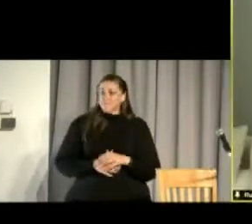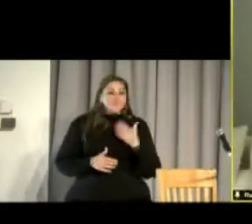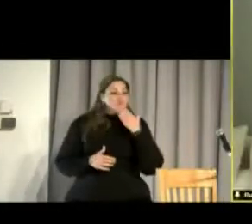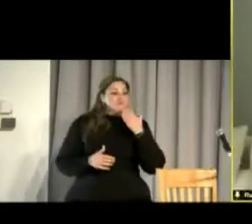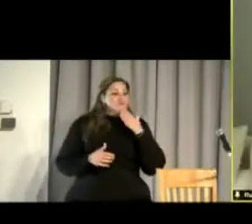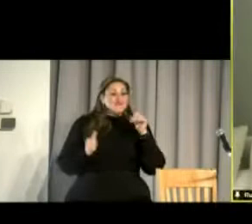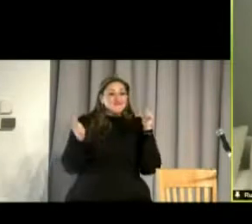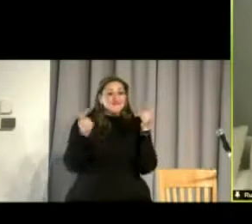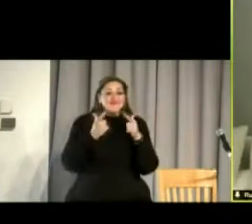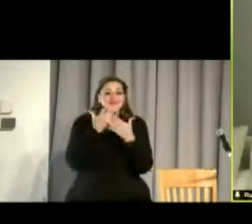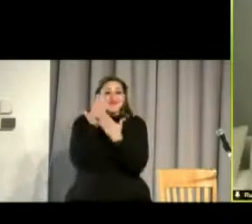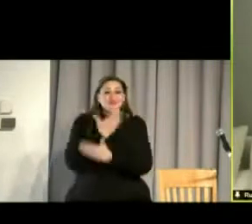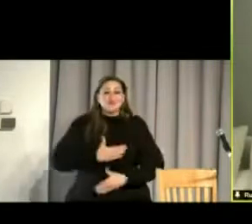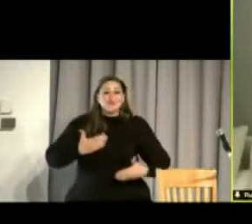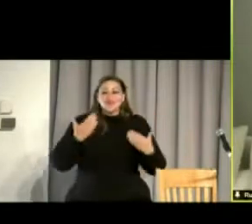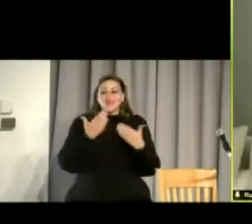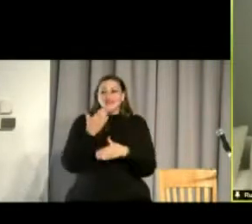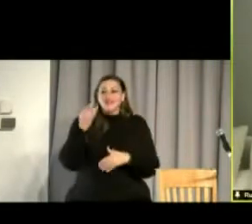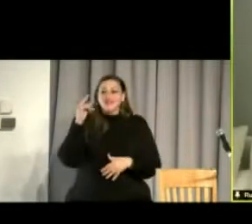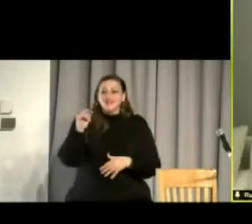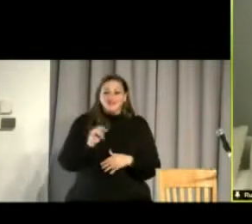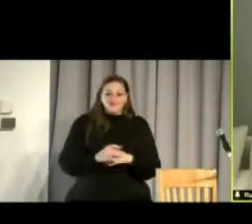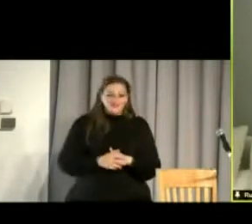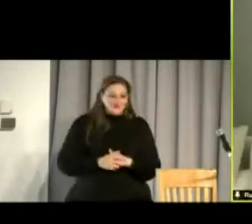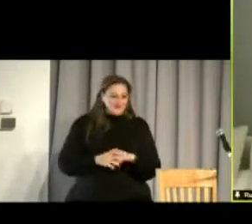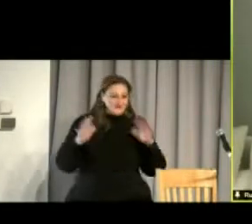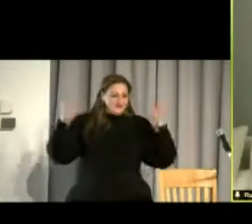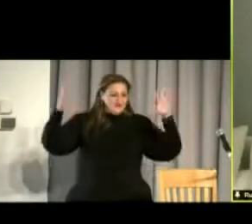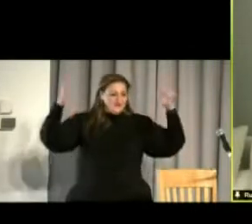Thank you all. I appreciate it.